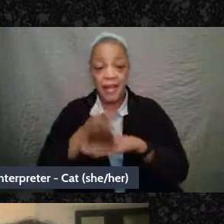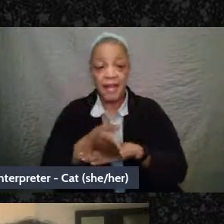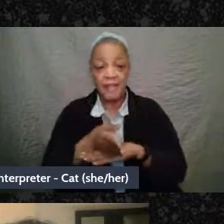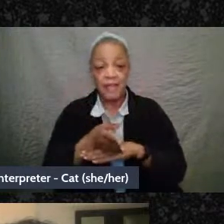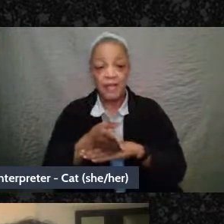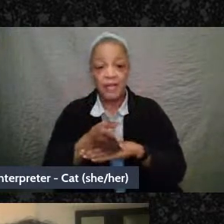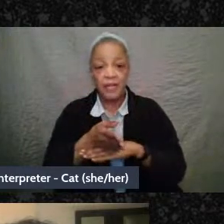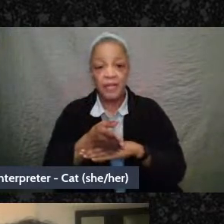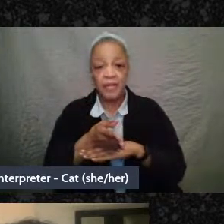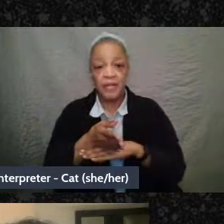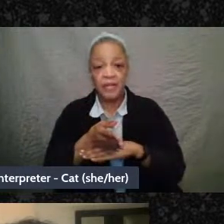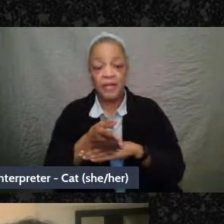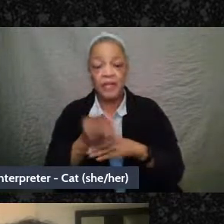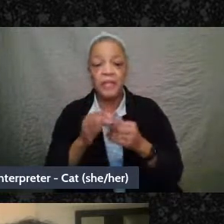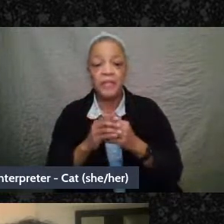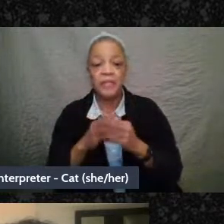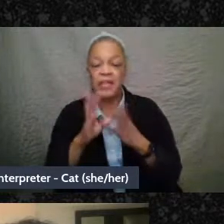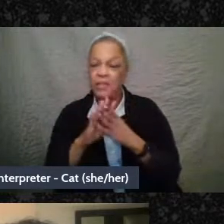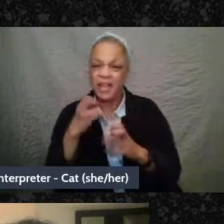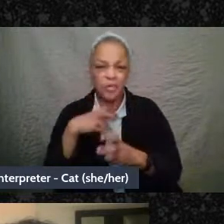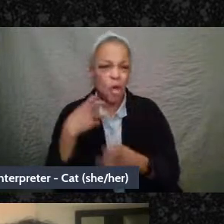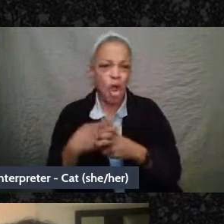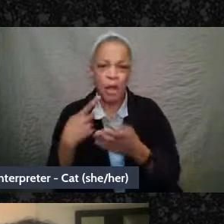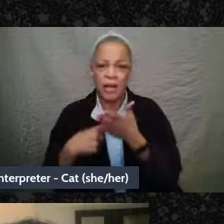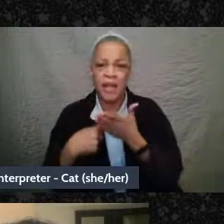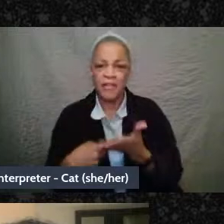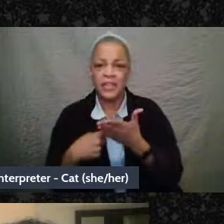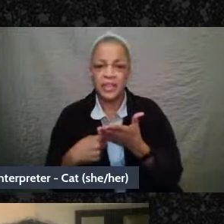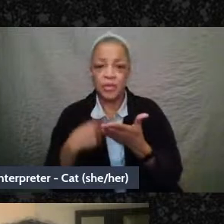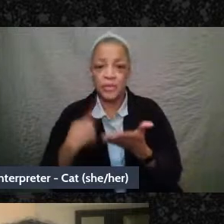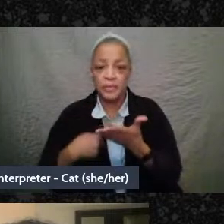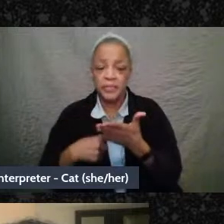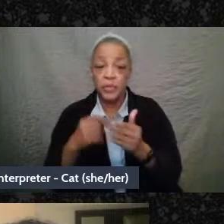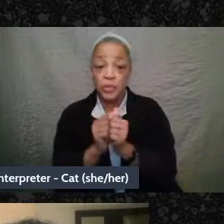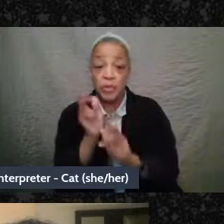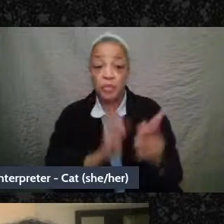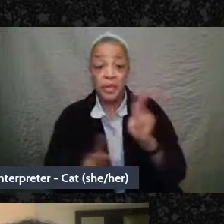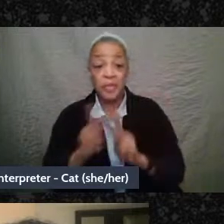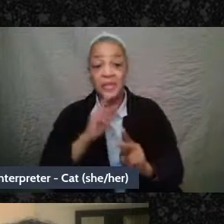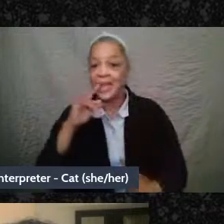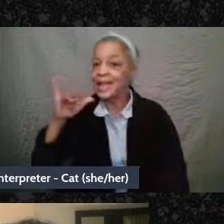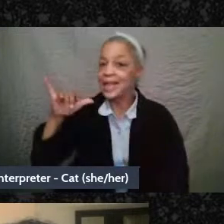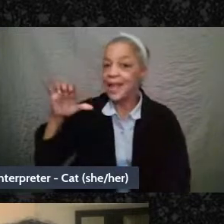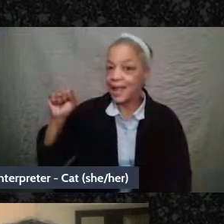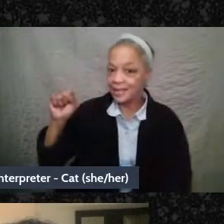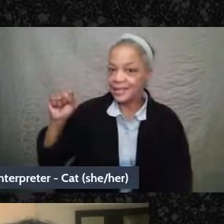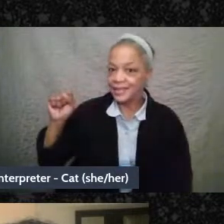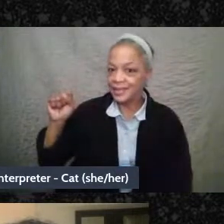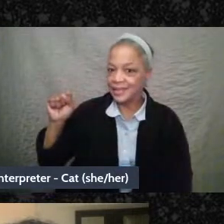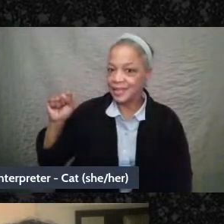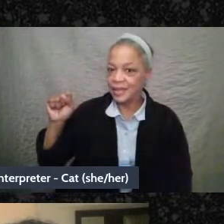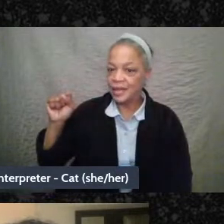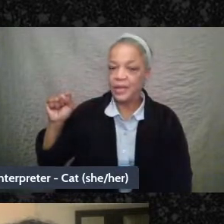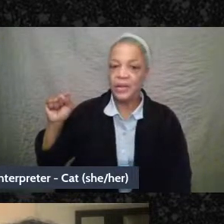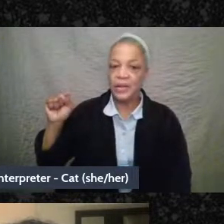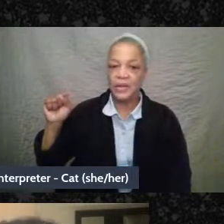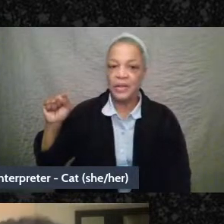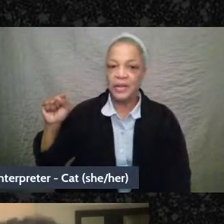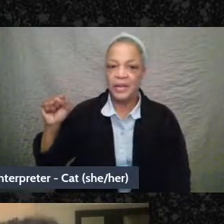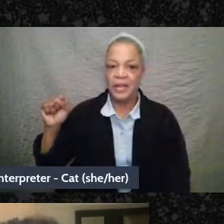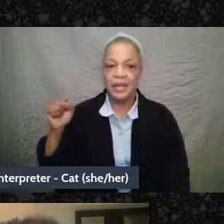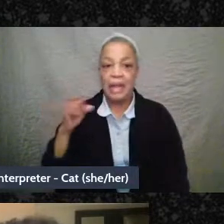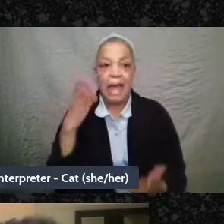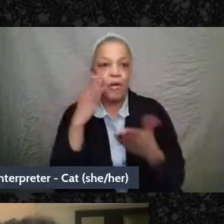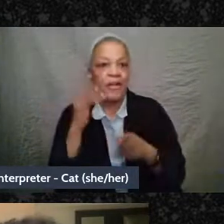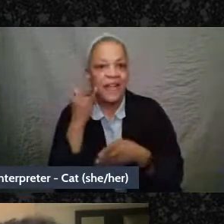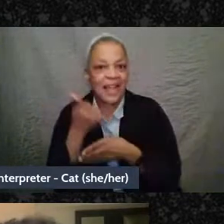organizers. So we're having hard conversations. We're talking to people who are both like, yes, we don't like, I don't know if I can cuss, but we're like, we